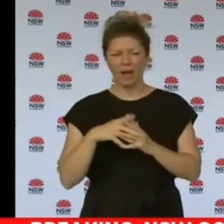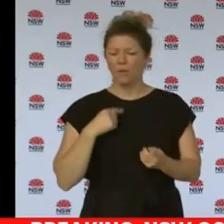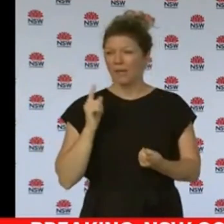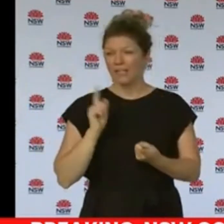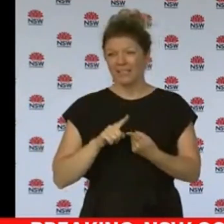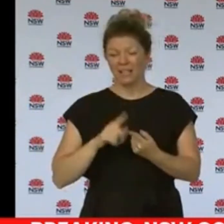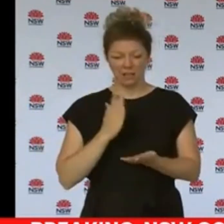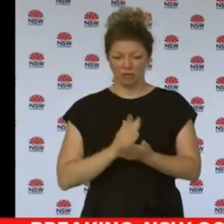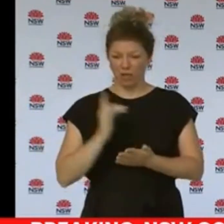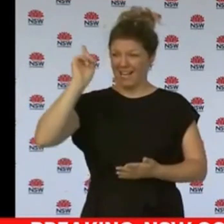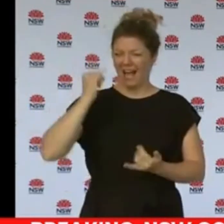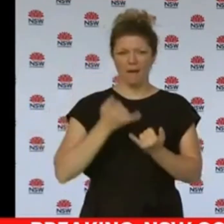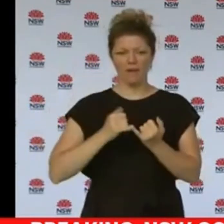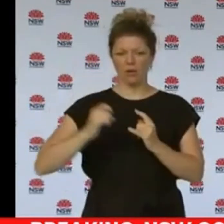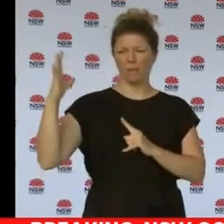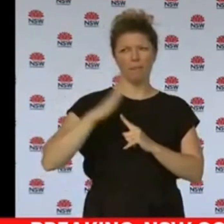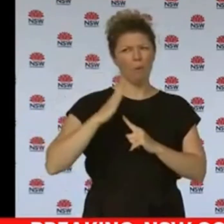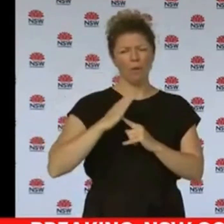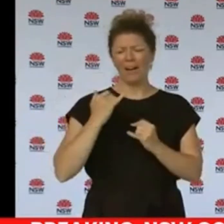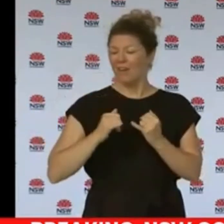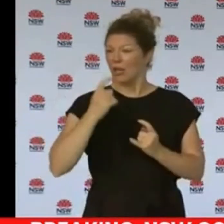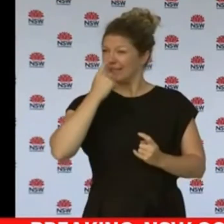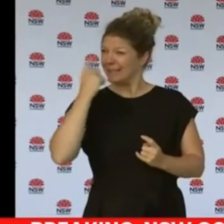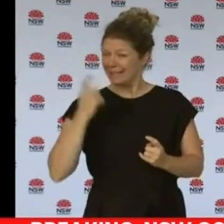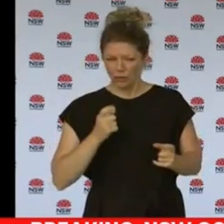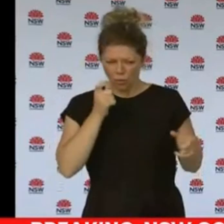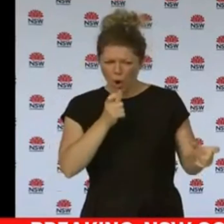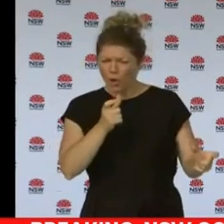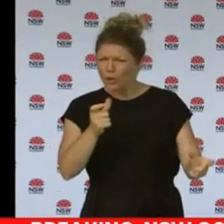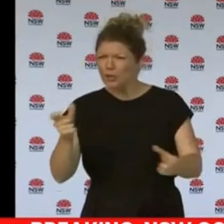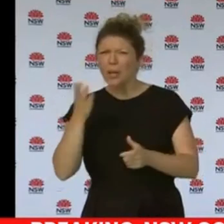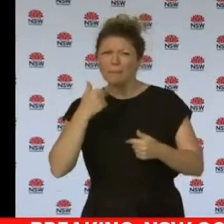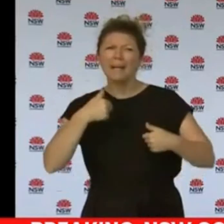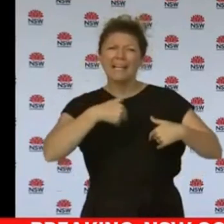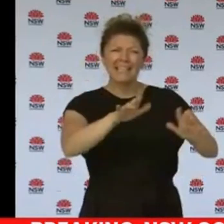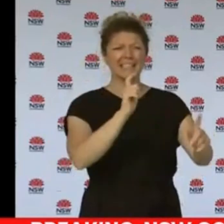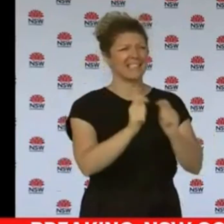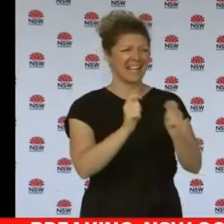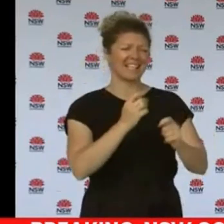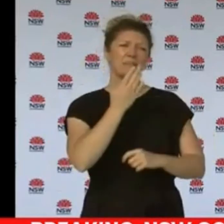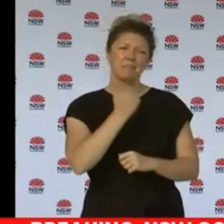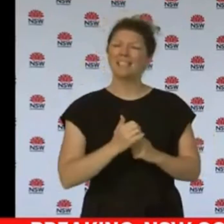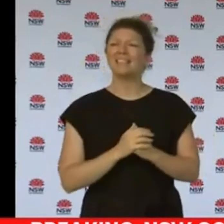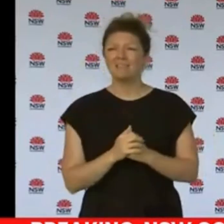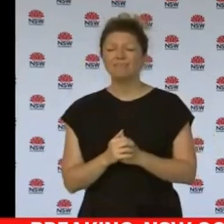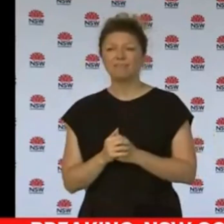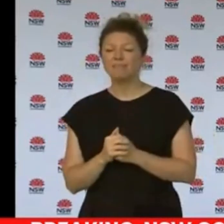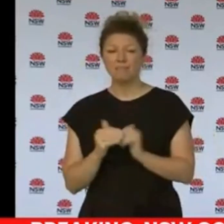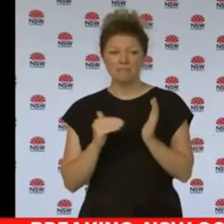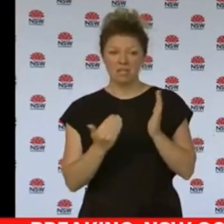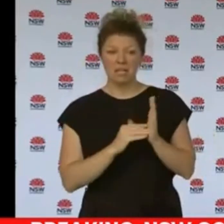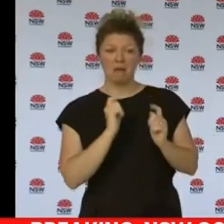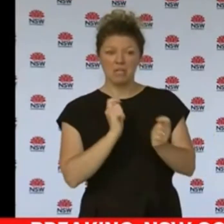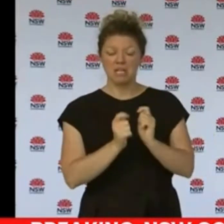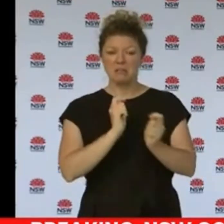Wales, this is a critical phase in our response, and we are asking you to get tested and continue to get tested. I am reassured